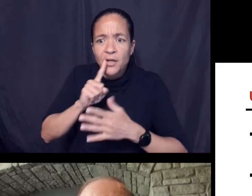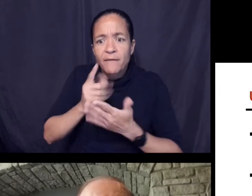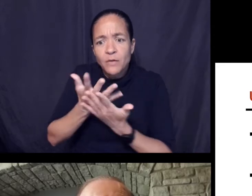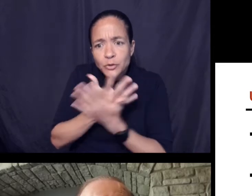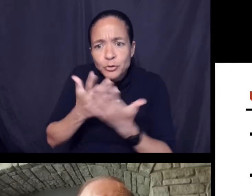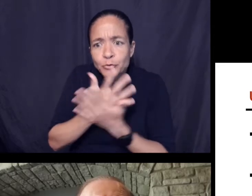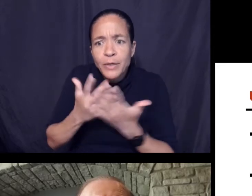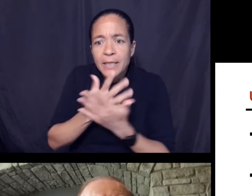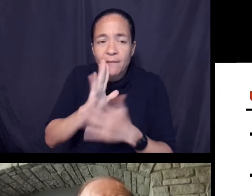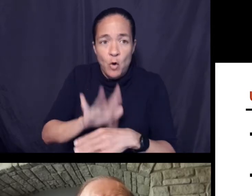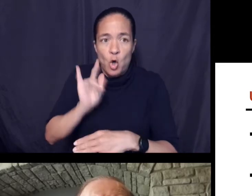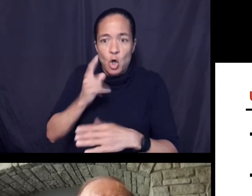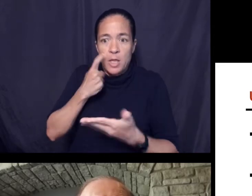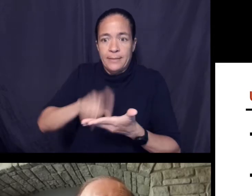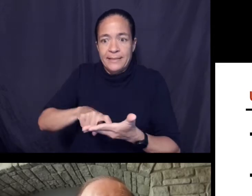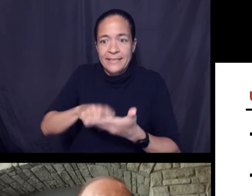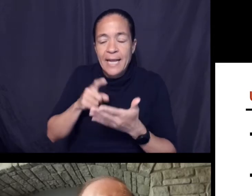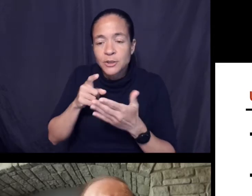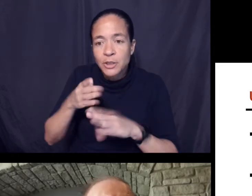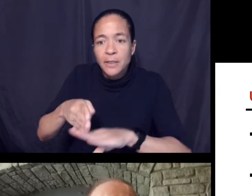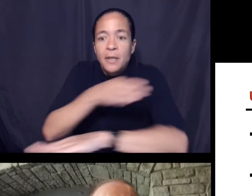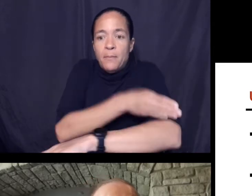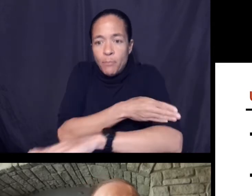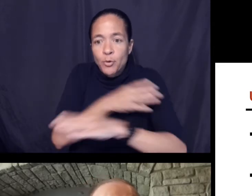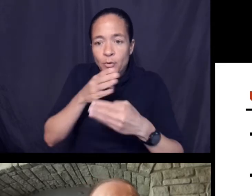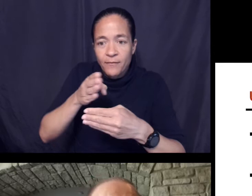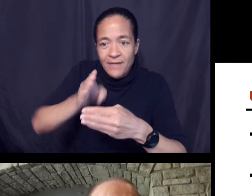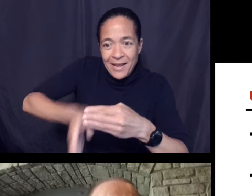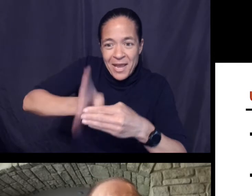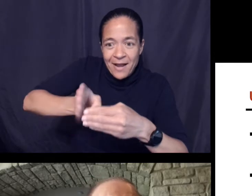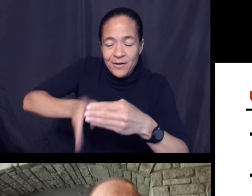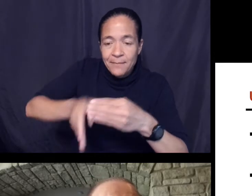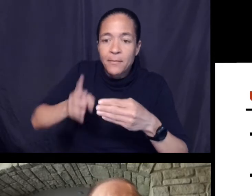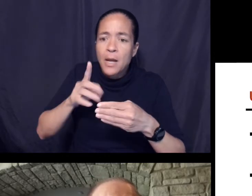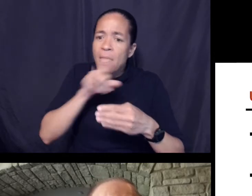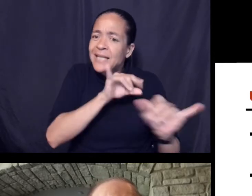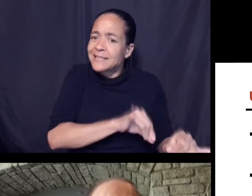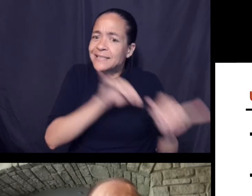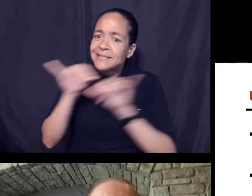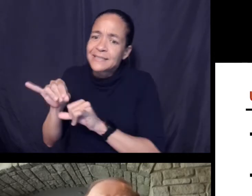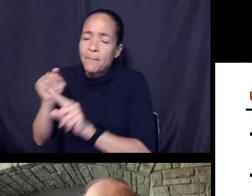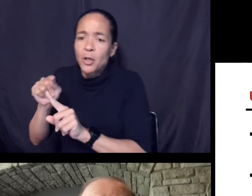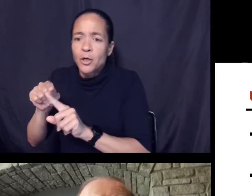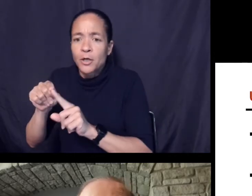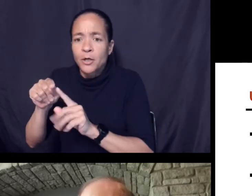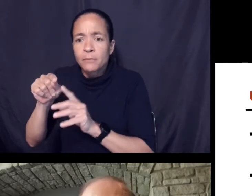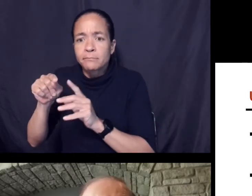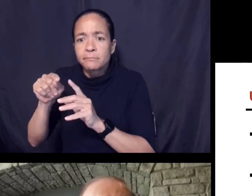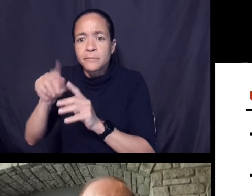and intervention to improve clinical outcomes. This is very similar to when the state of Kentucky